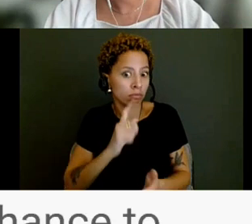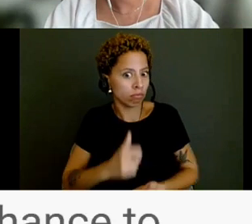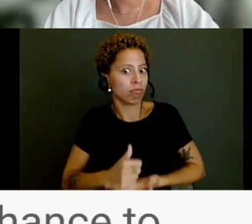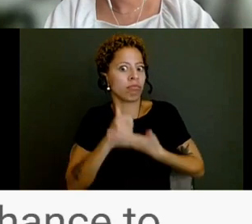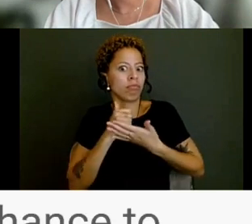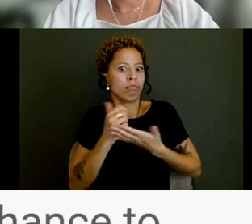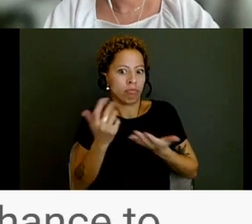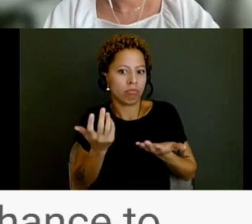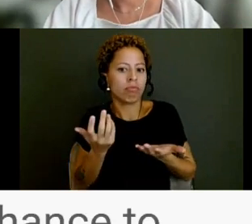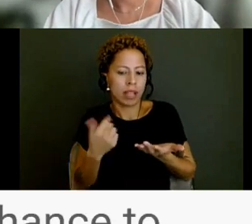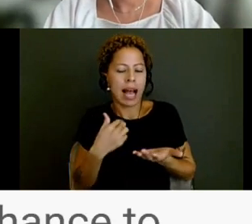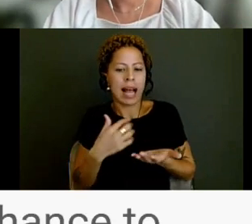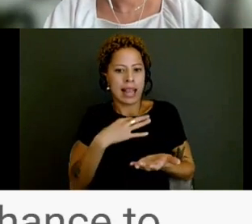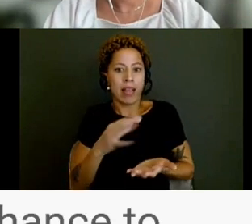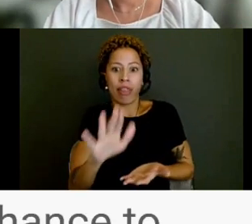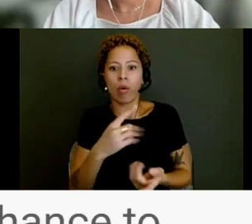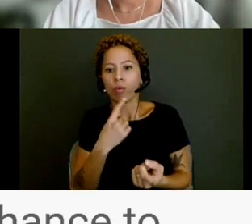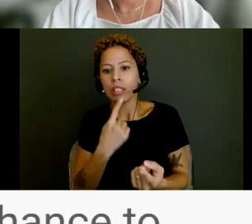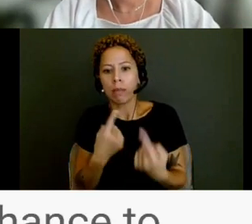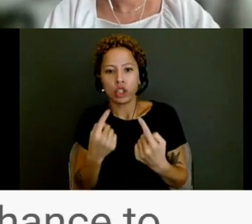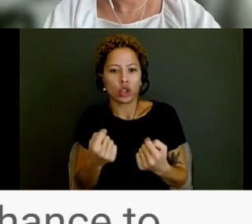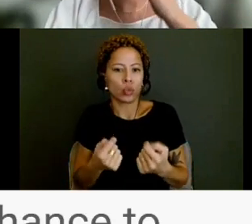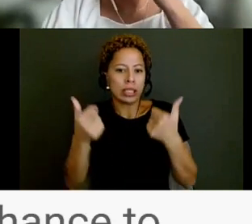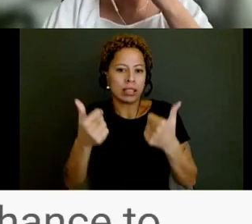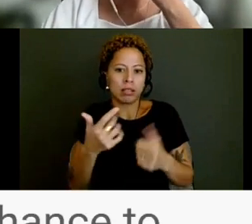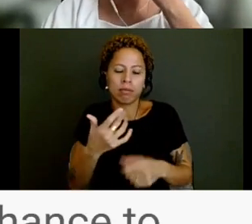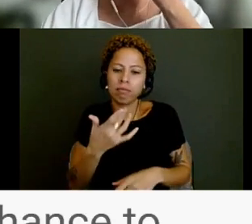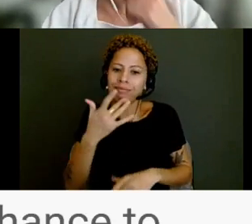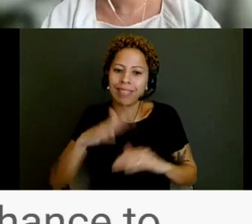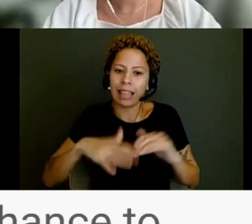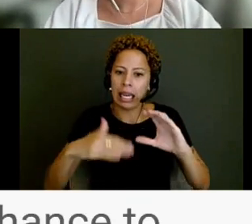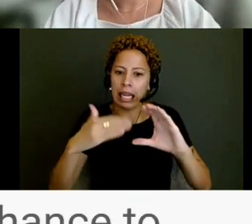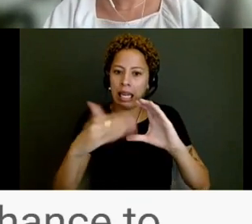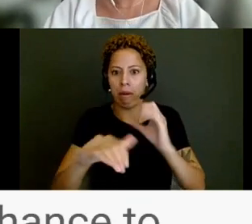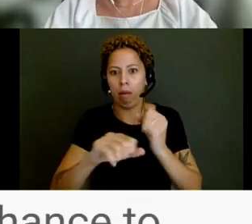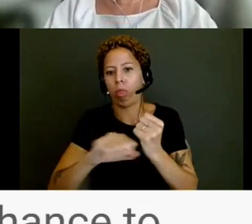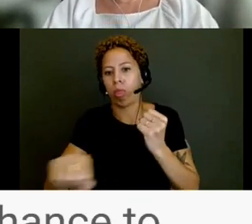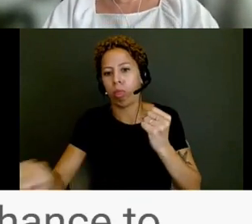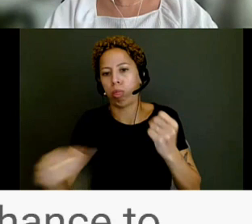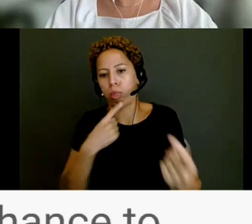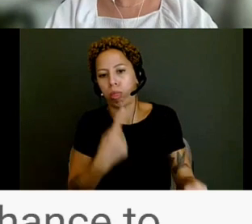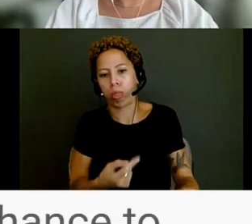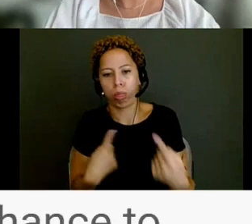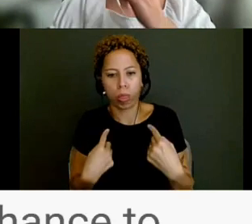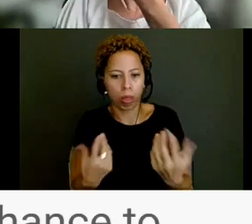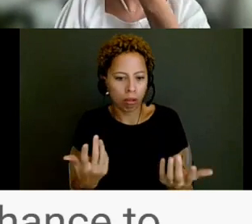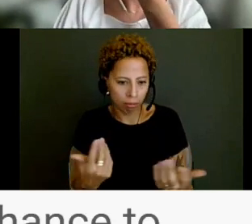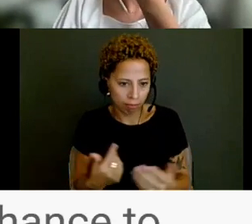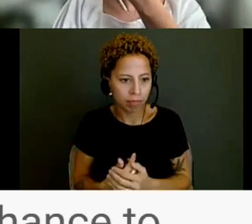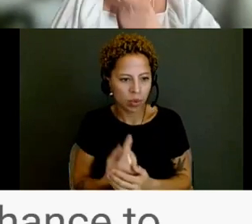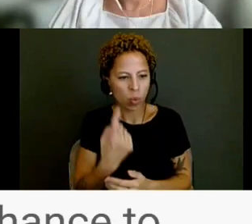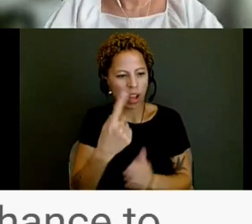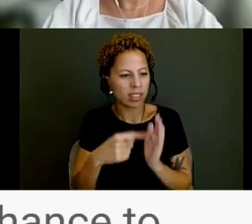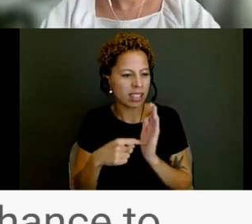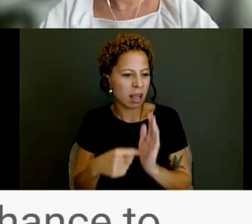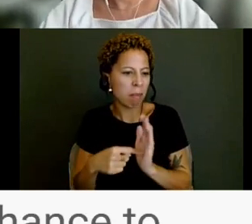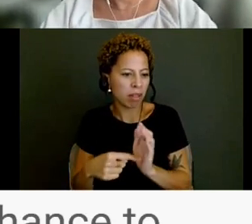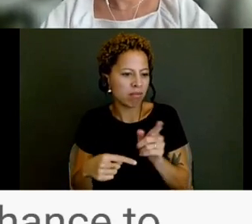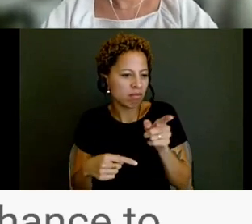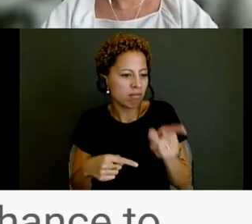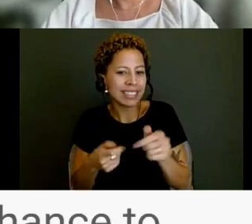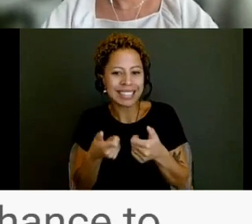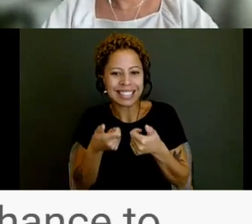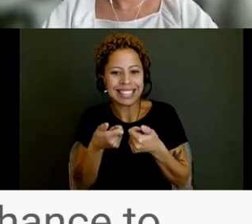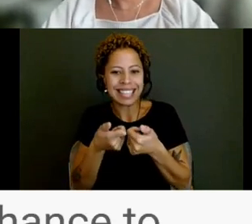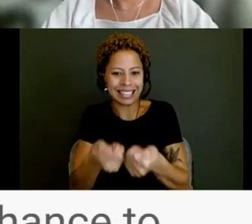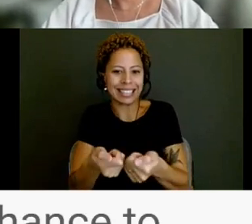for responses. It is so much faster than an email. So there's an example of a text